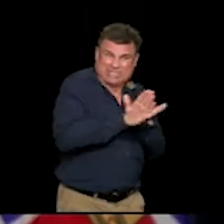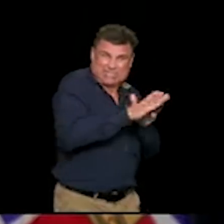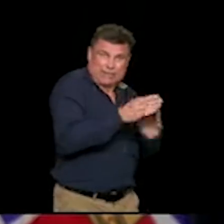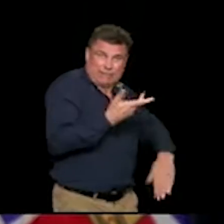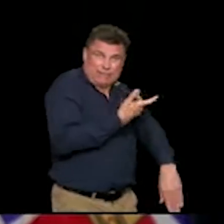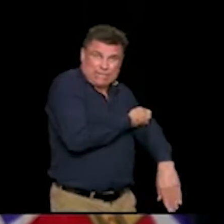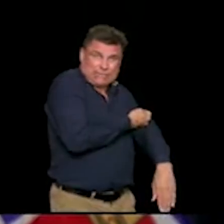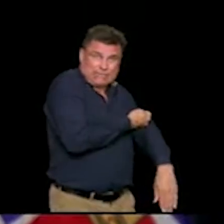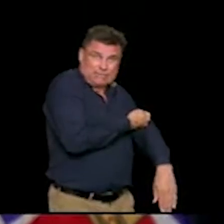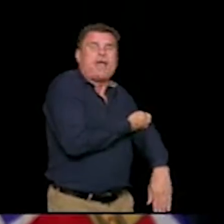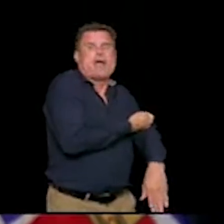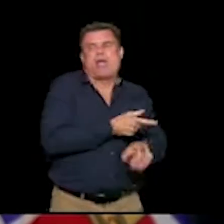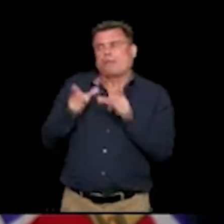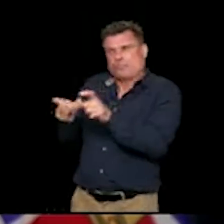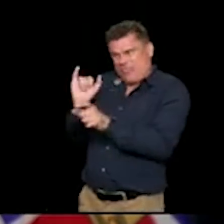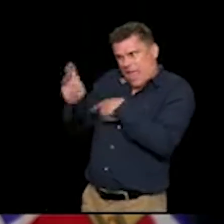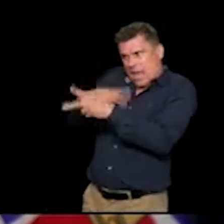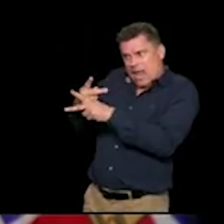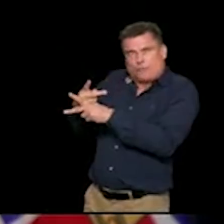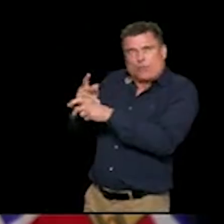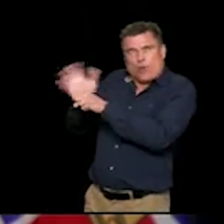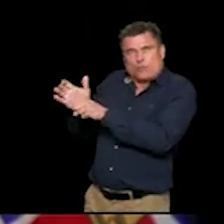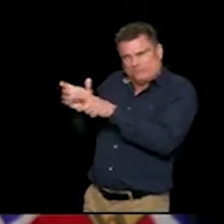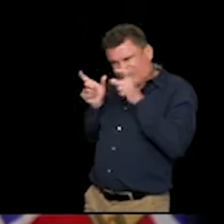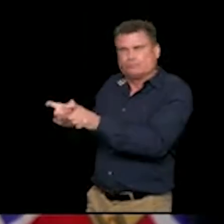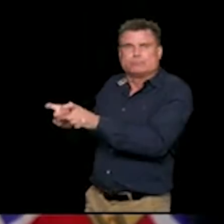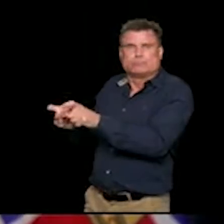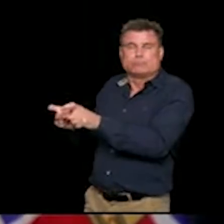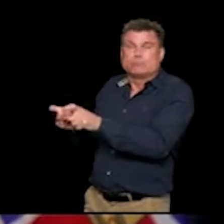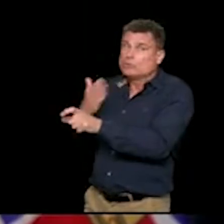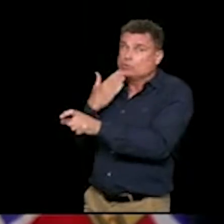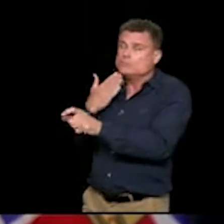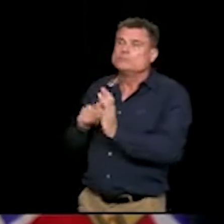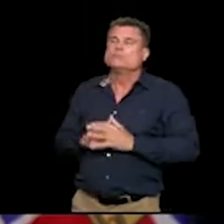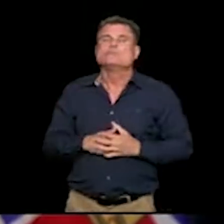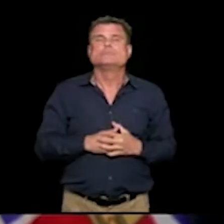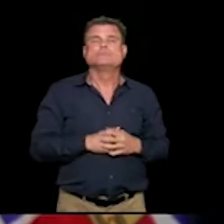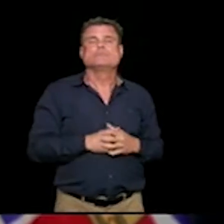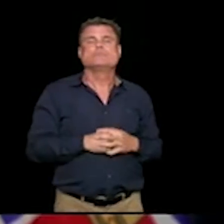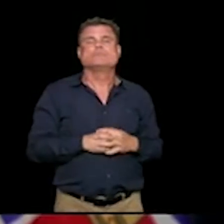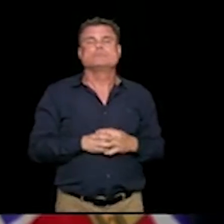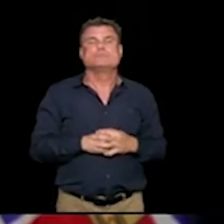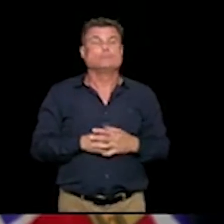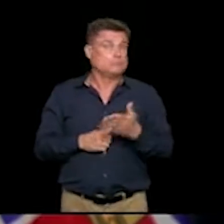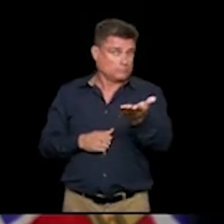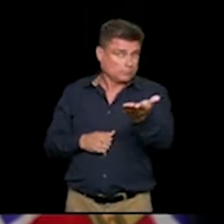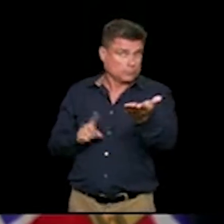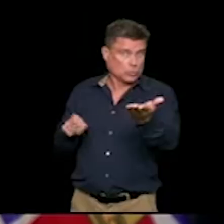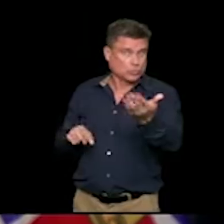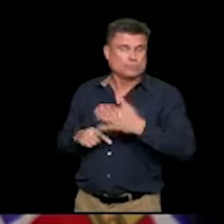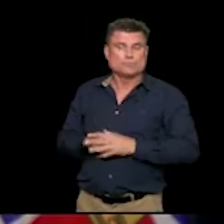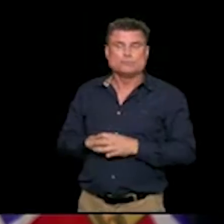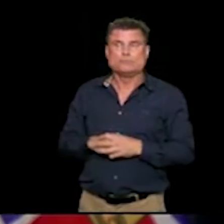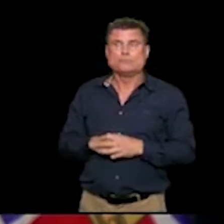Do you have a follow-up question, Ashley? Yeah, I do. Thank you. I know we've talked about this in the past, so I apologize if this is a repeat